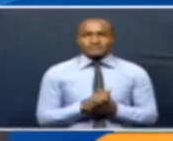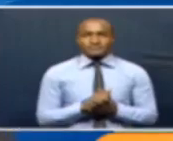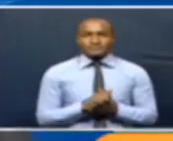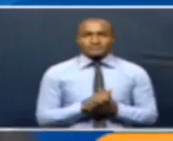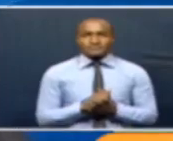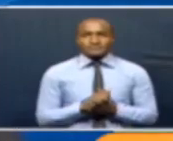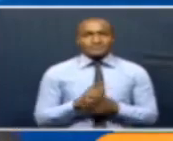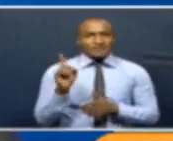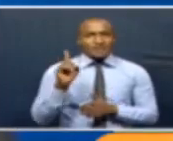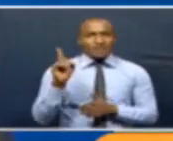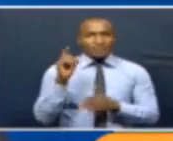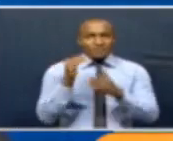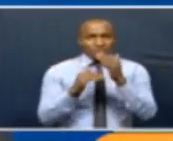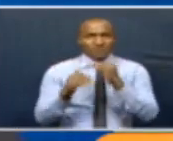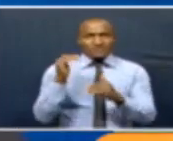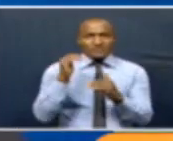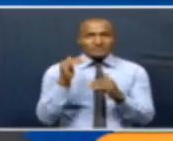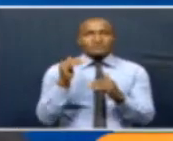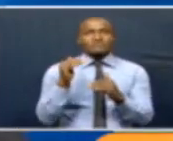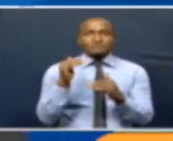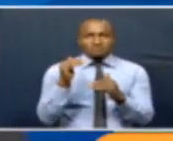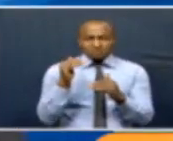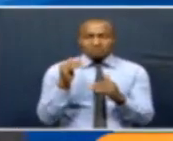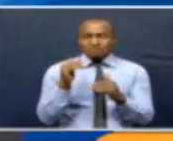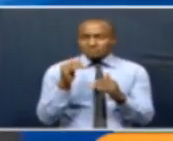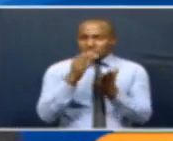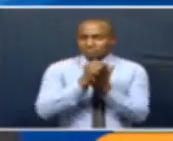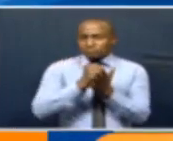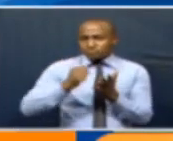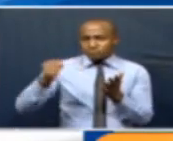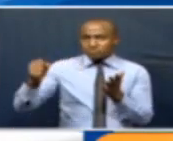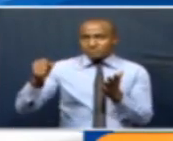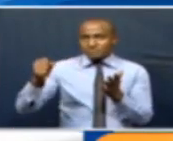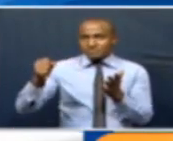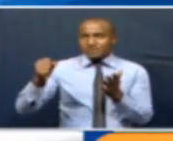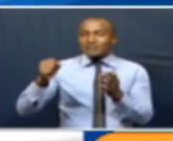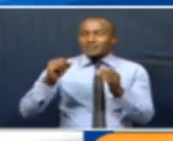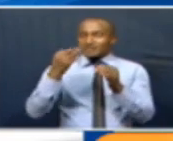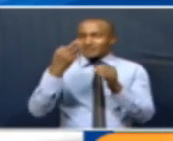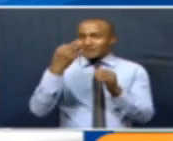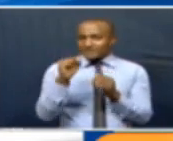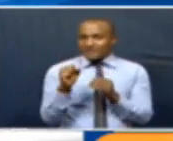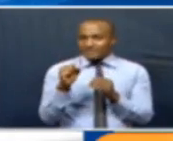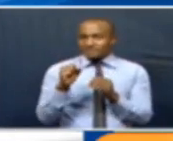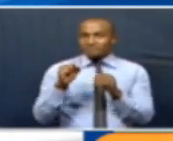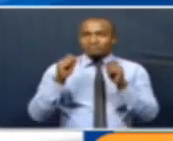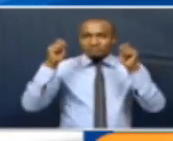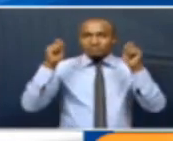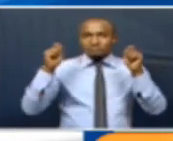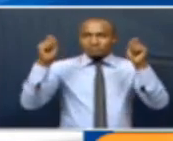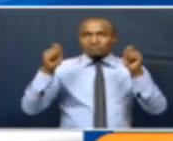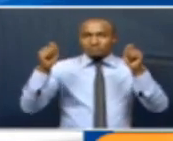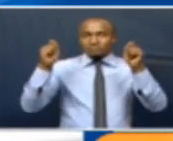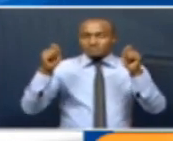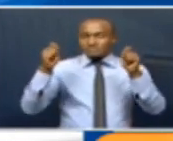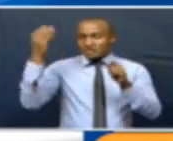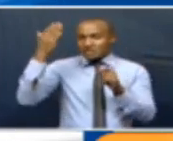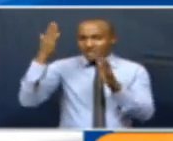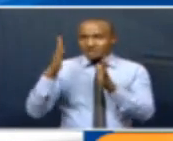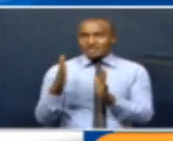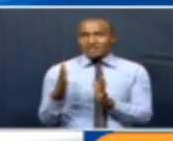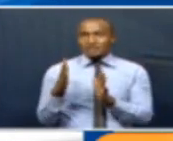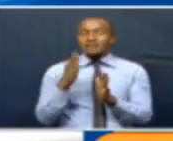The University of Nairobi has suspended 35 striking lecturers and non-teaching staff members. The university started issuing suspension letters to the workers on